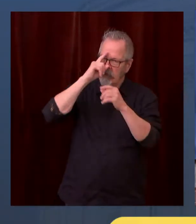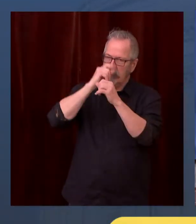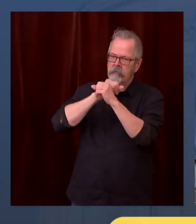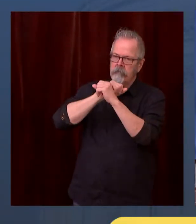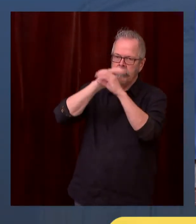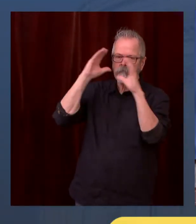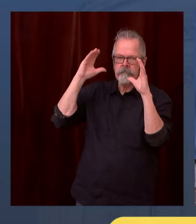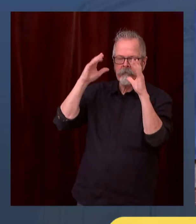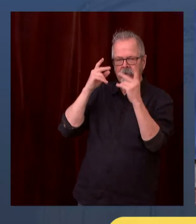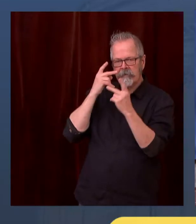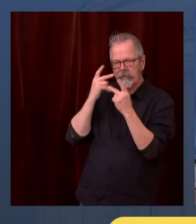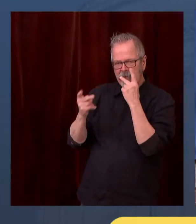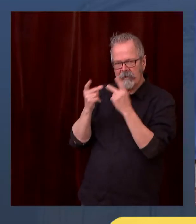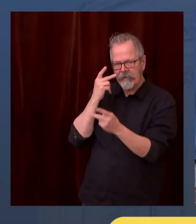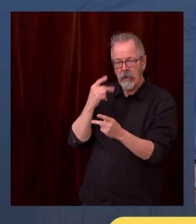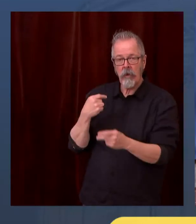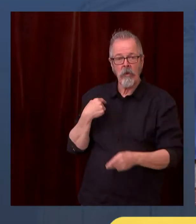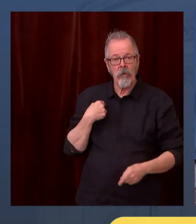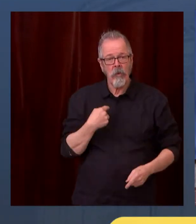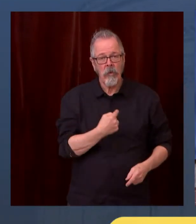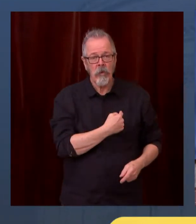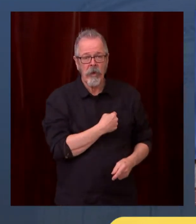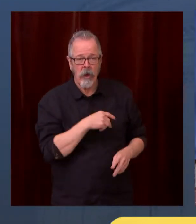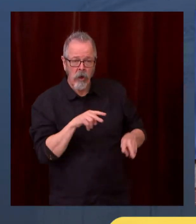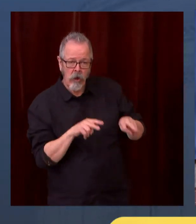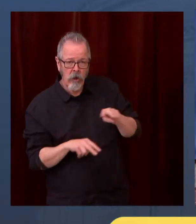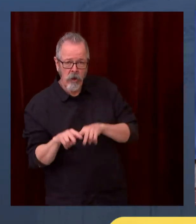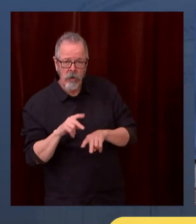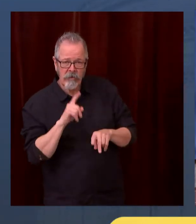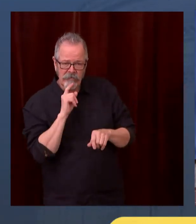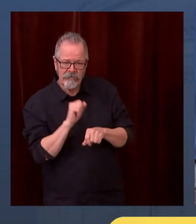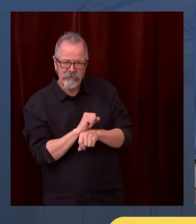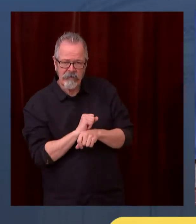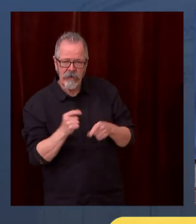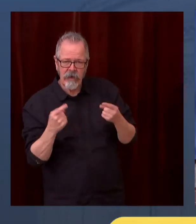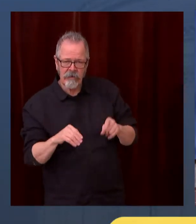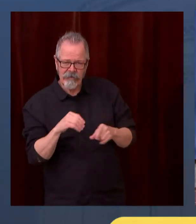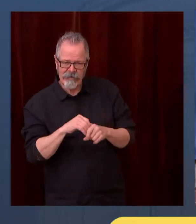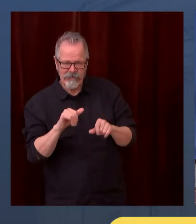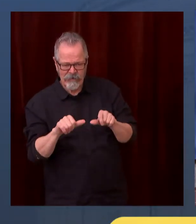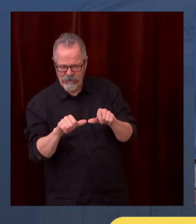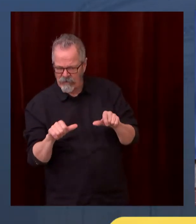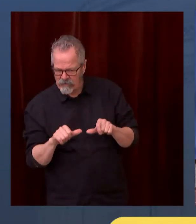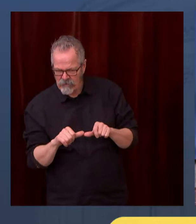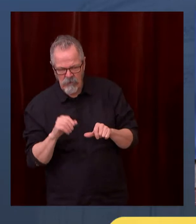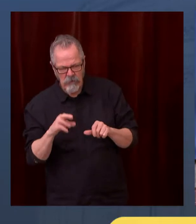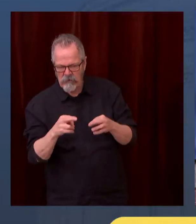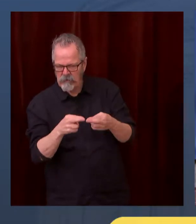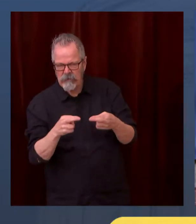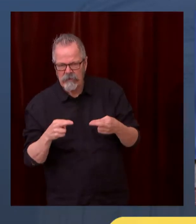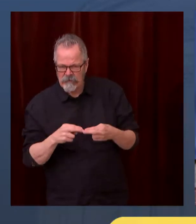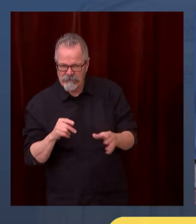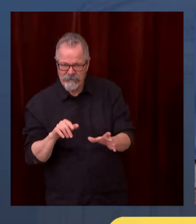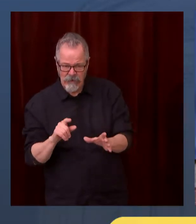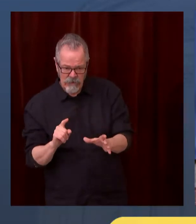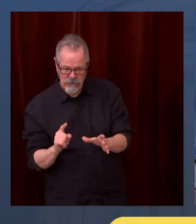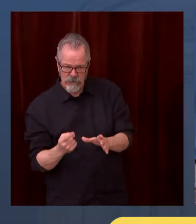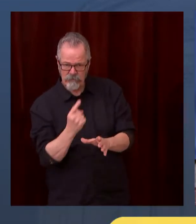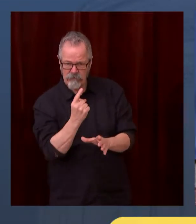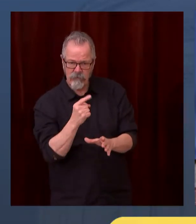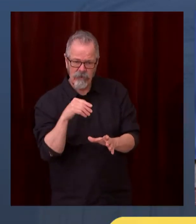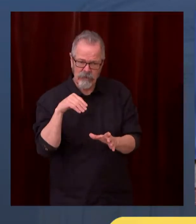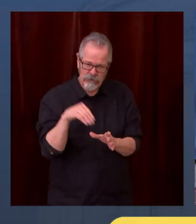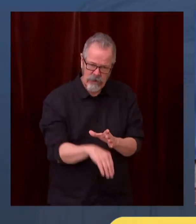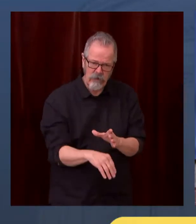on looking at the dynamic conditions in the region. Dynamic meaning, are you going up? Are you going down? Have you